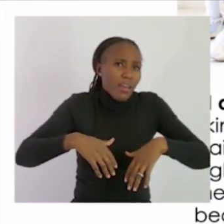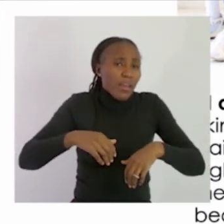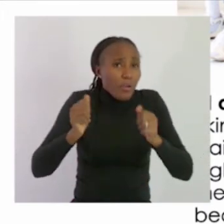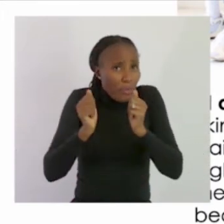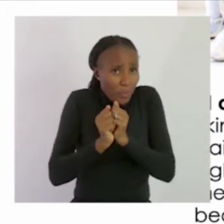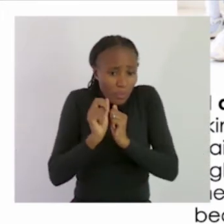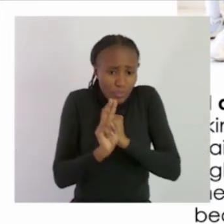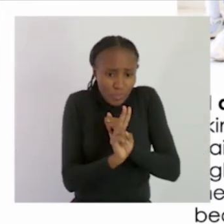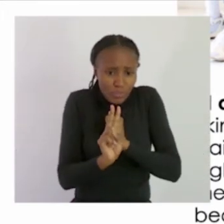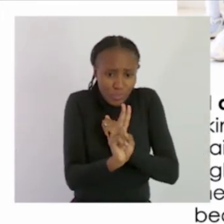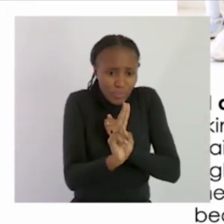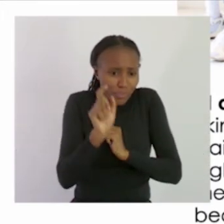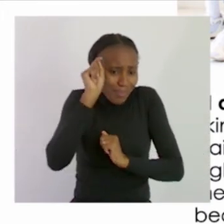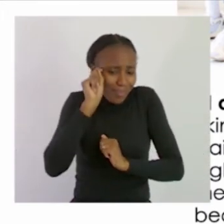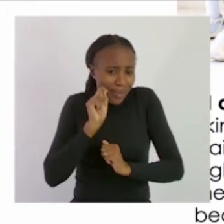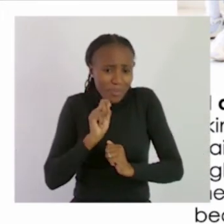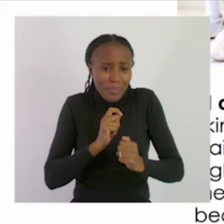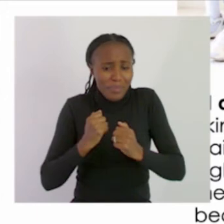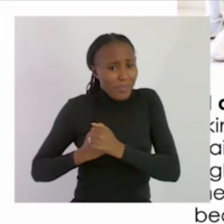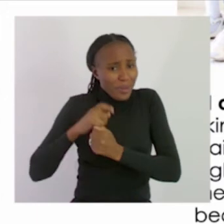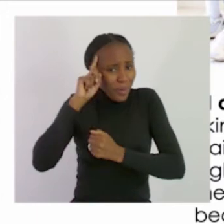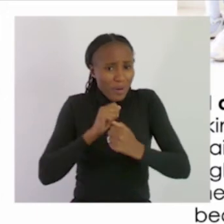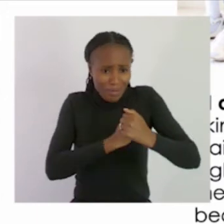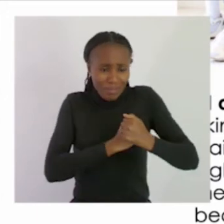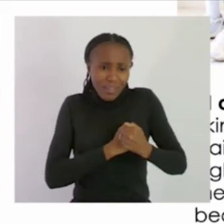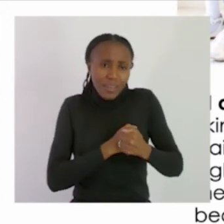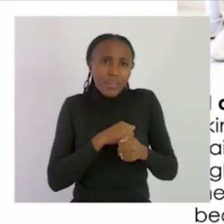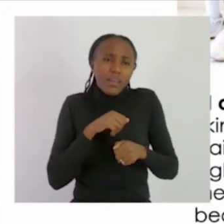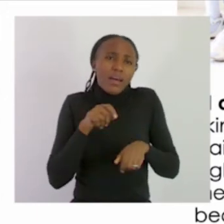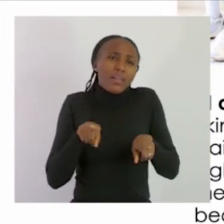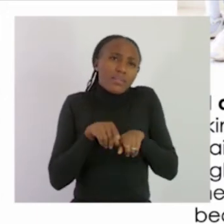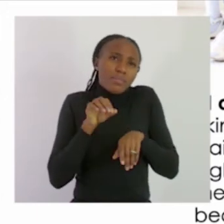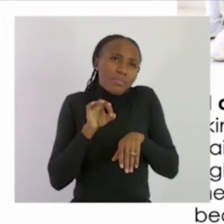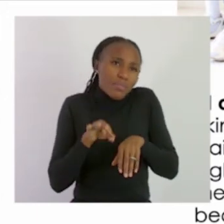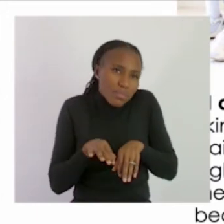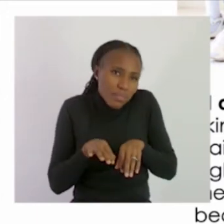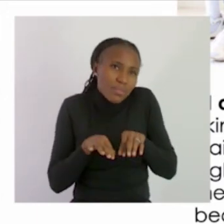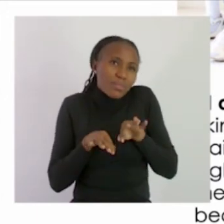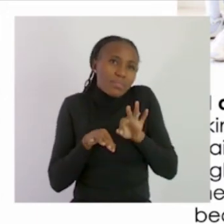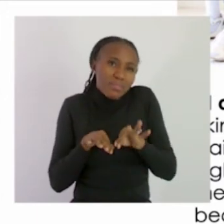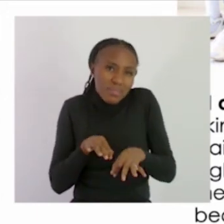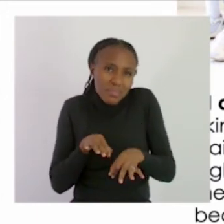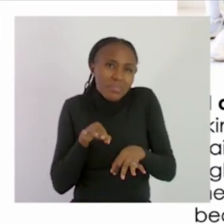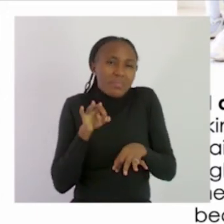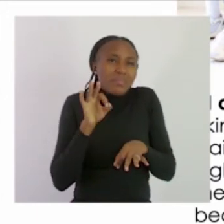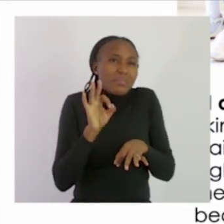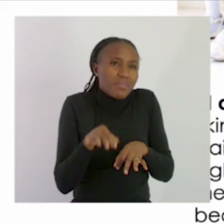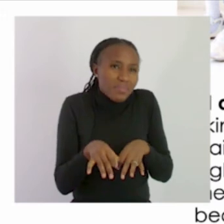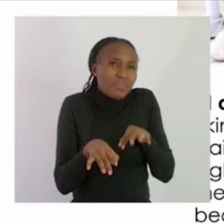grandfather, you realize that sometimes they pause the walk or telling you that let's rest a little bit because I'm tired. Those